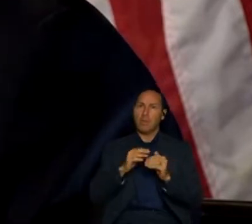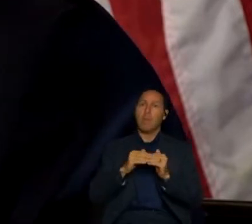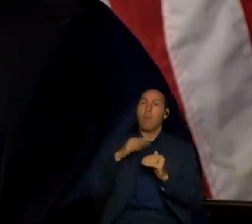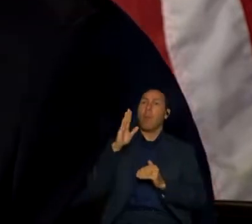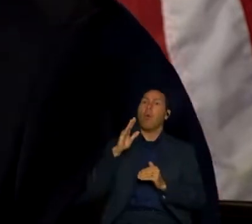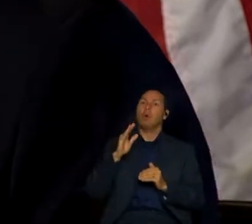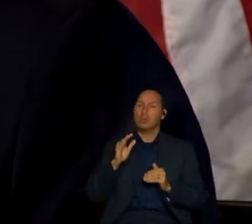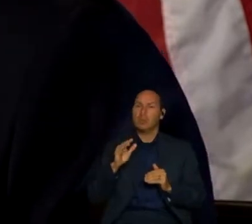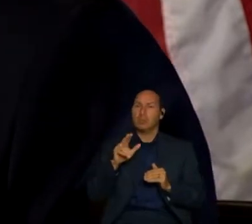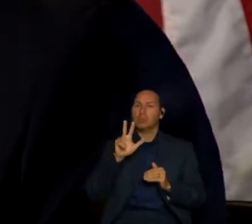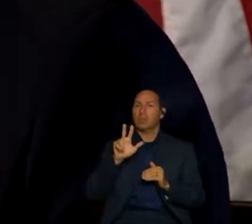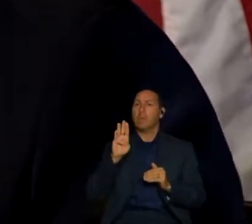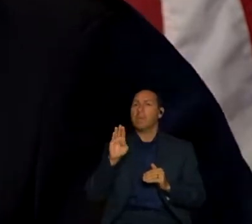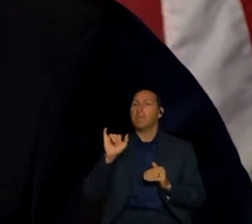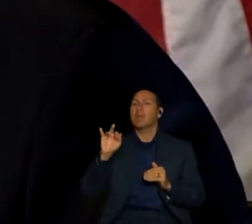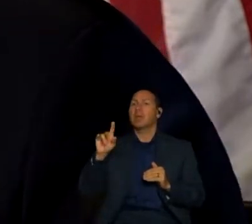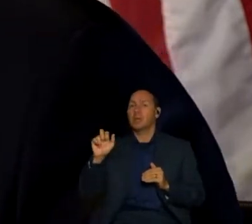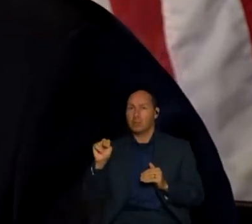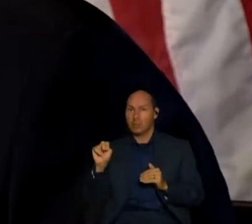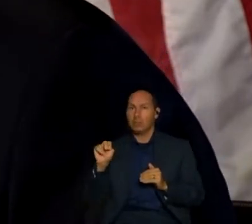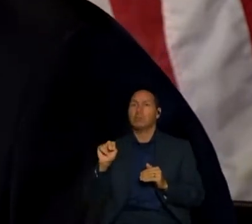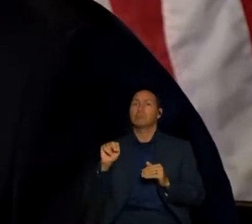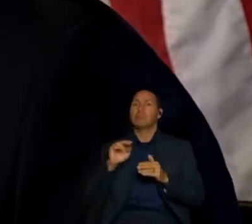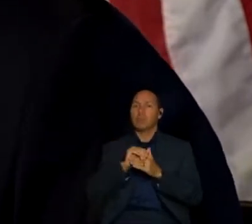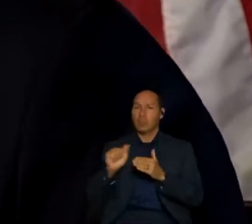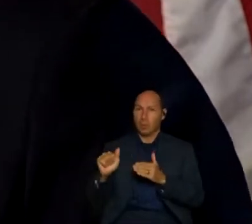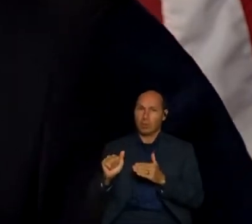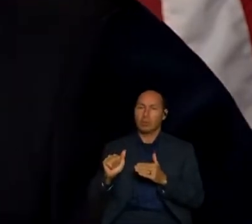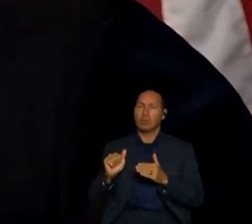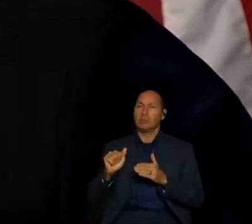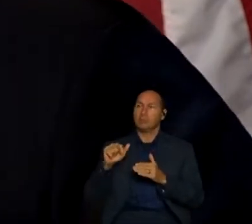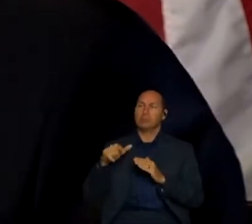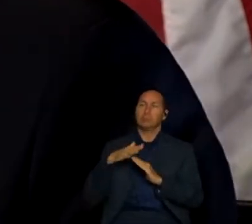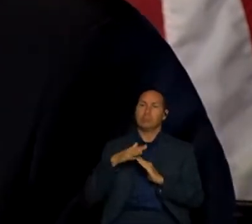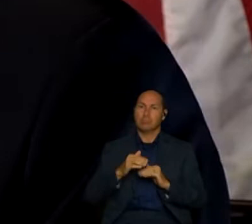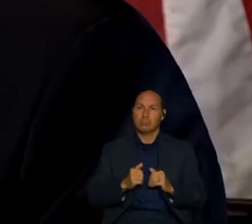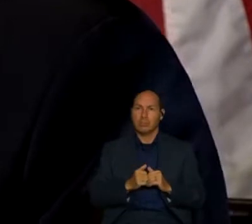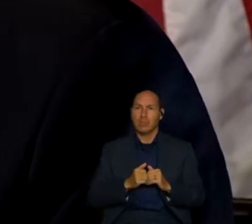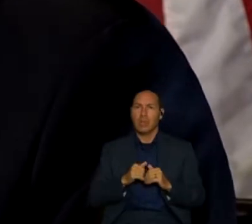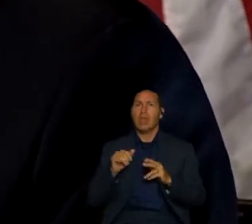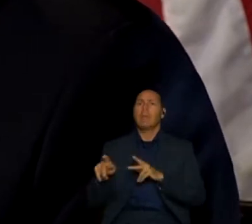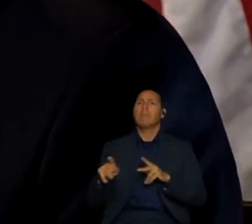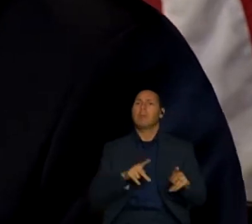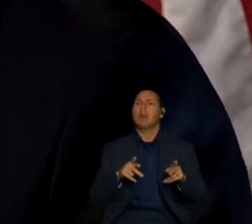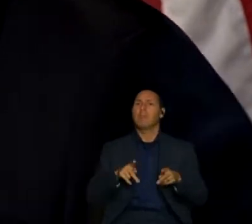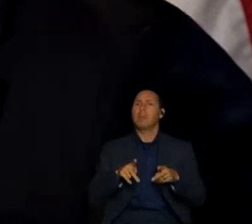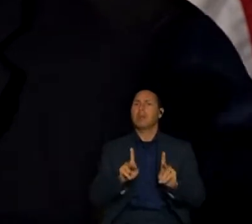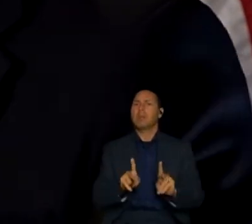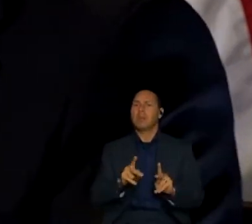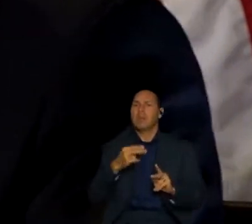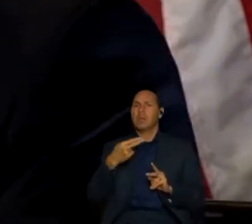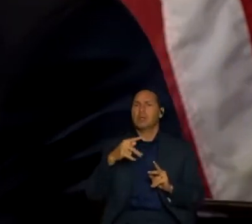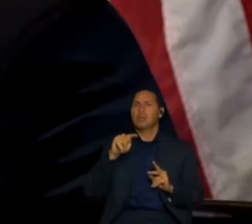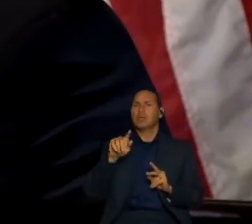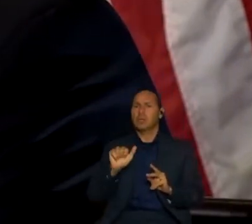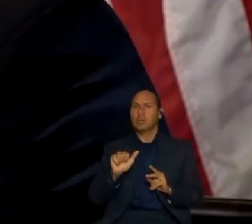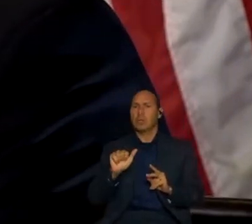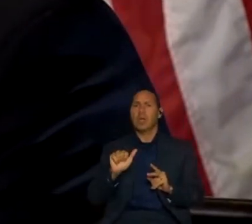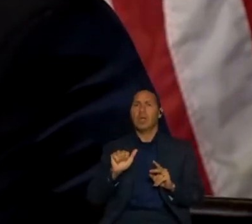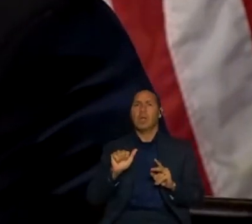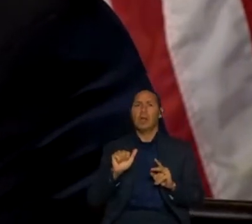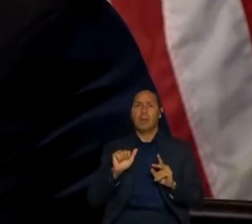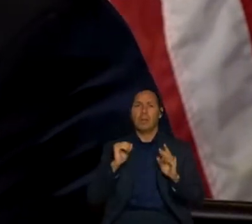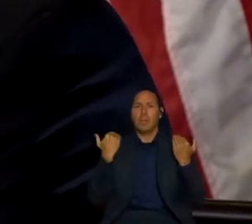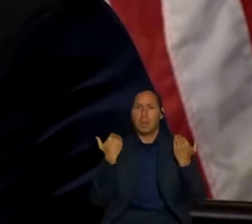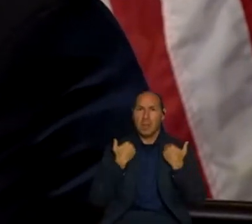in debt service payments over the life of the plan. The plan enables HTA to exit bankruptcy